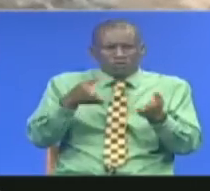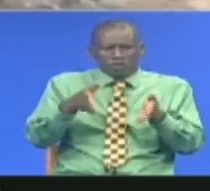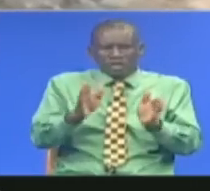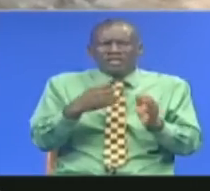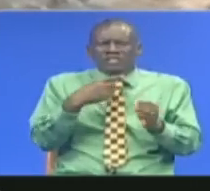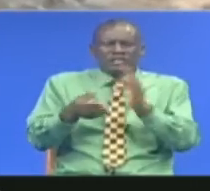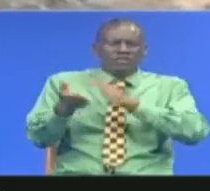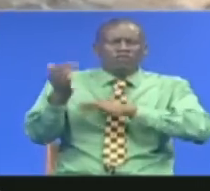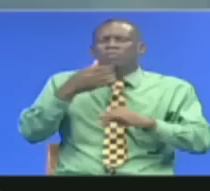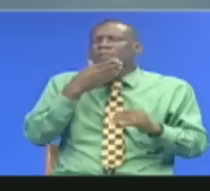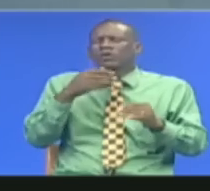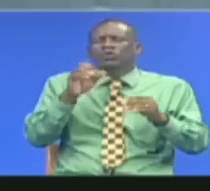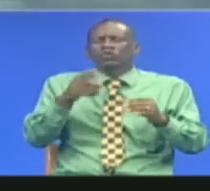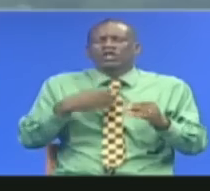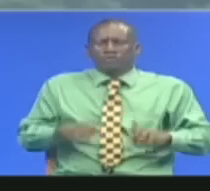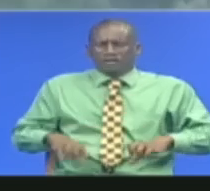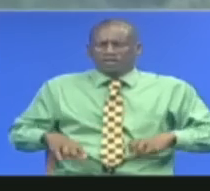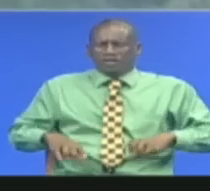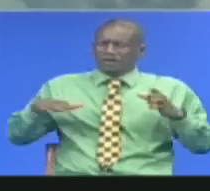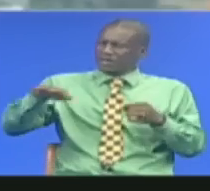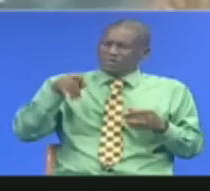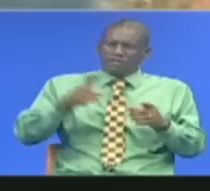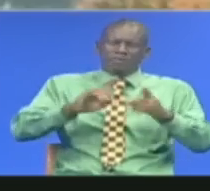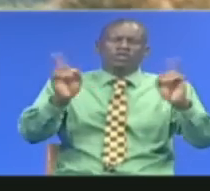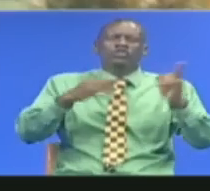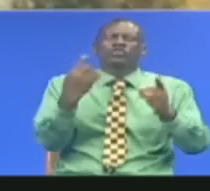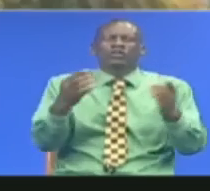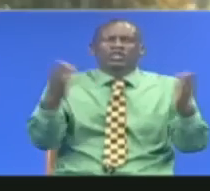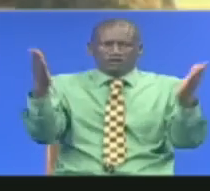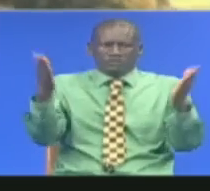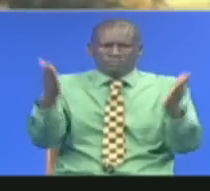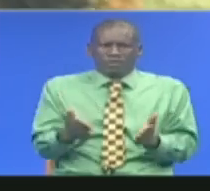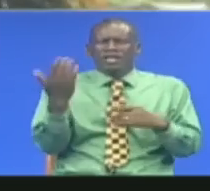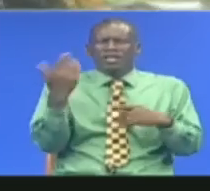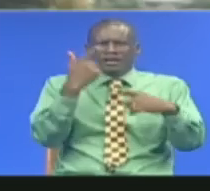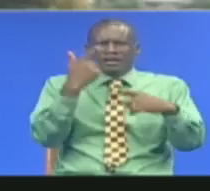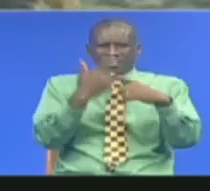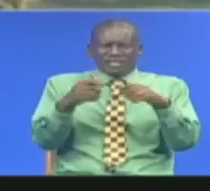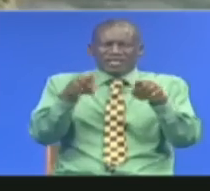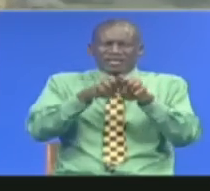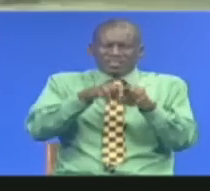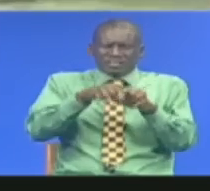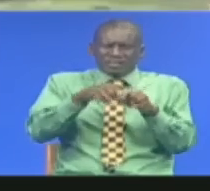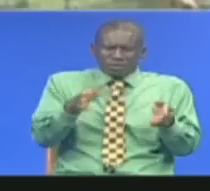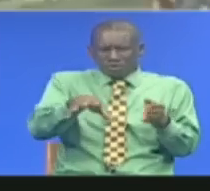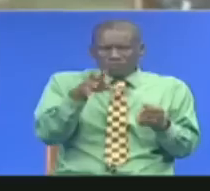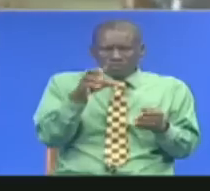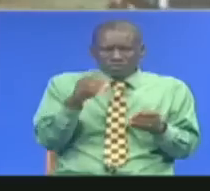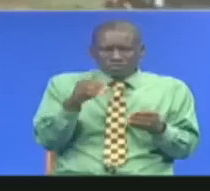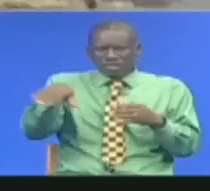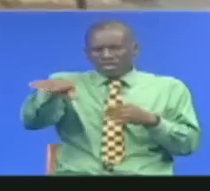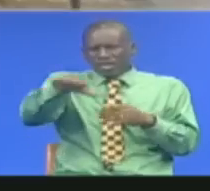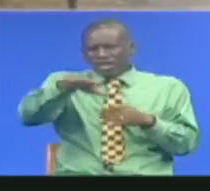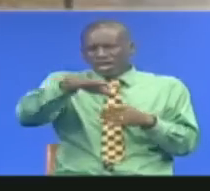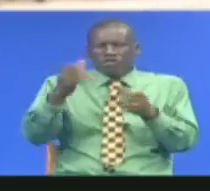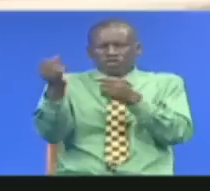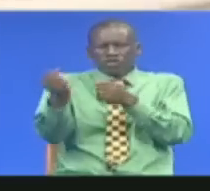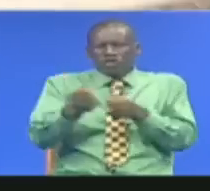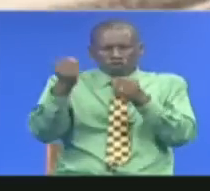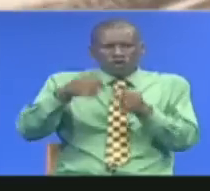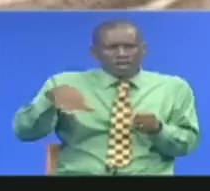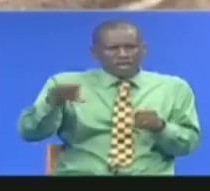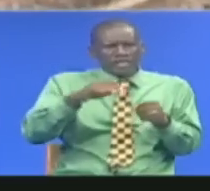may have lived in the highlands and not just in the Rift Valley. Last year, a similar discovery was made around the Ngong Hills on the